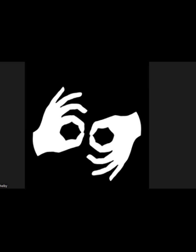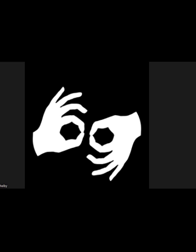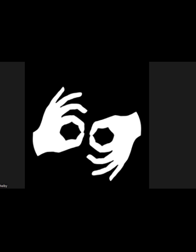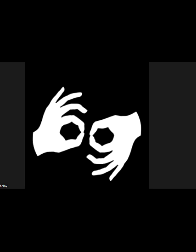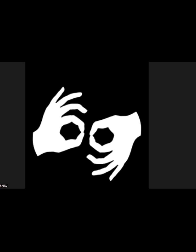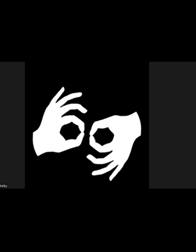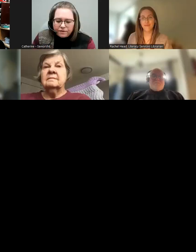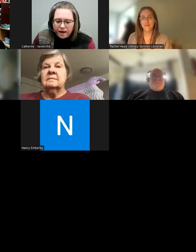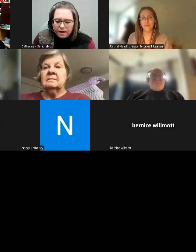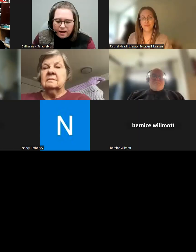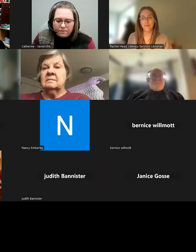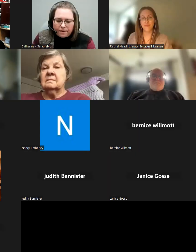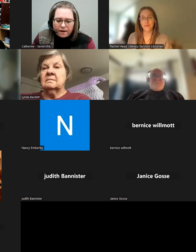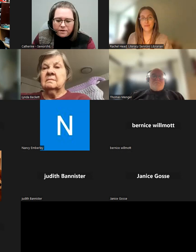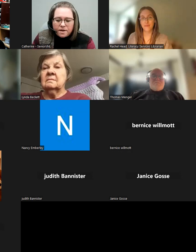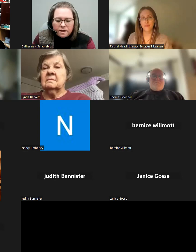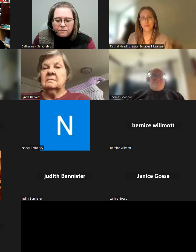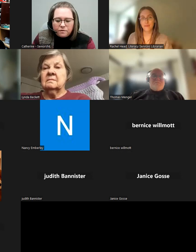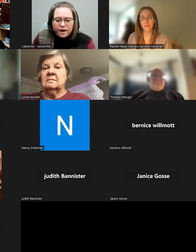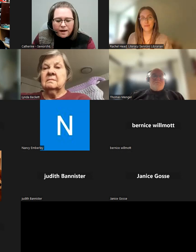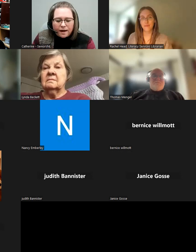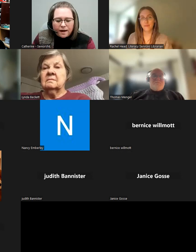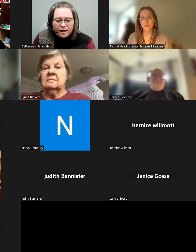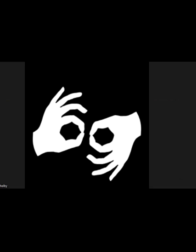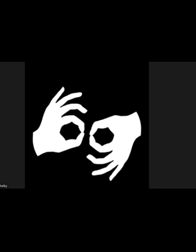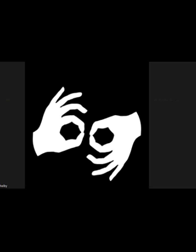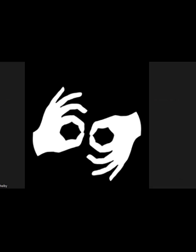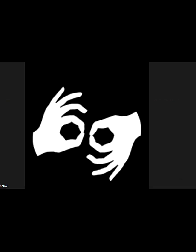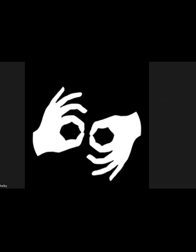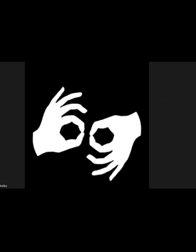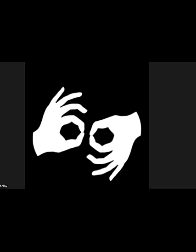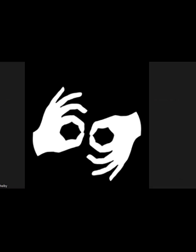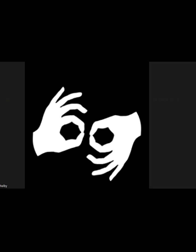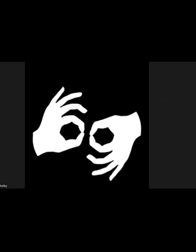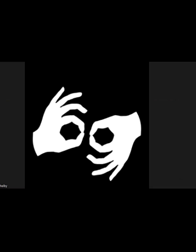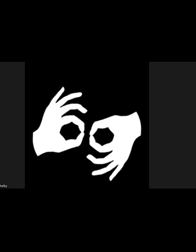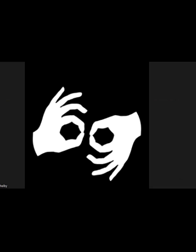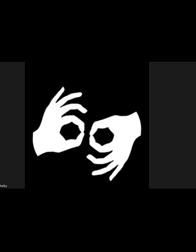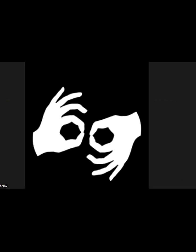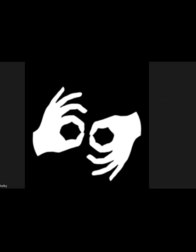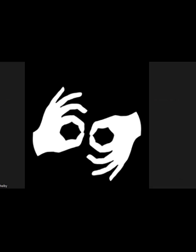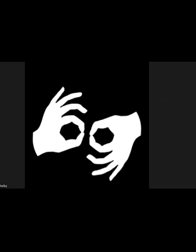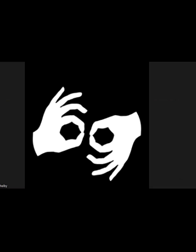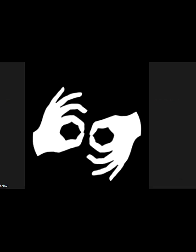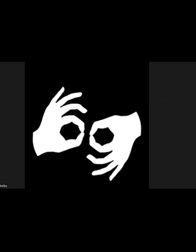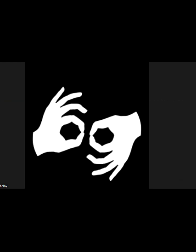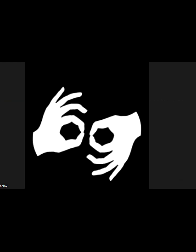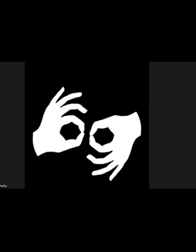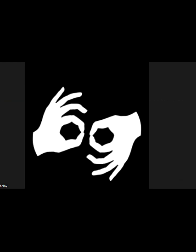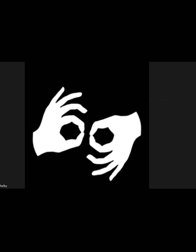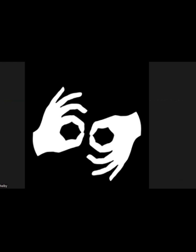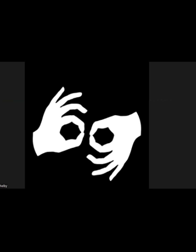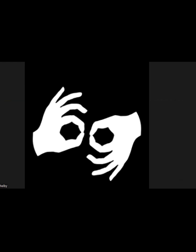short. Serving and collaborating with 94 NLPL locations, she aims to promote and spread